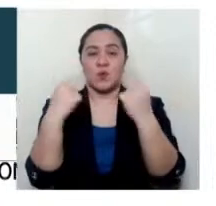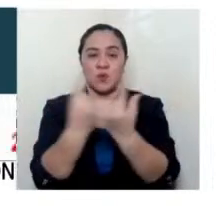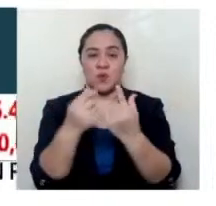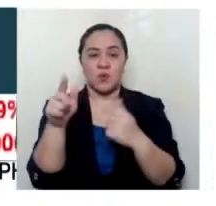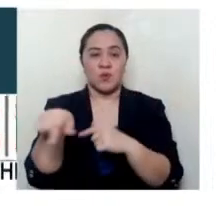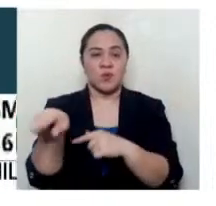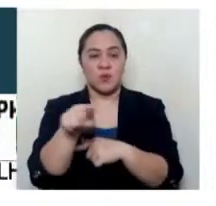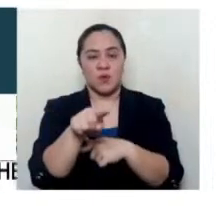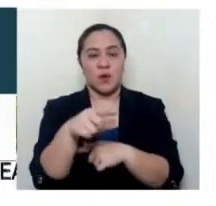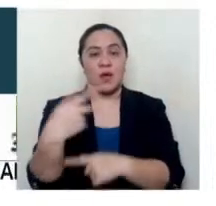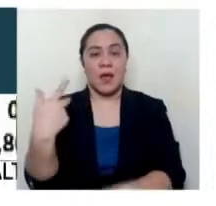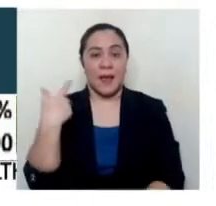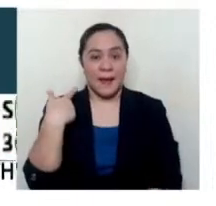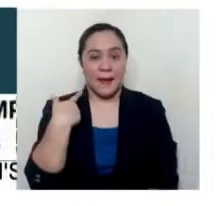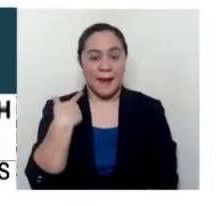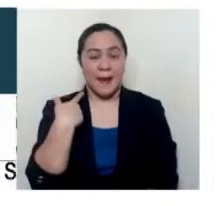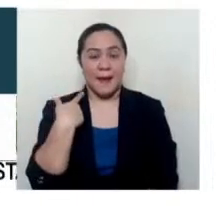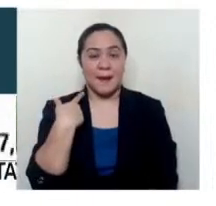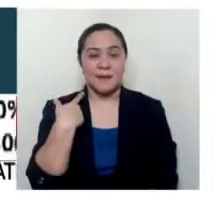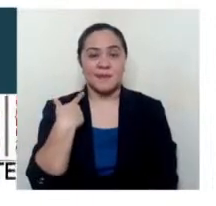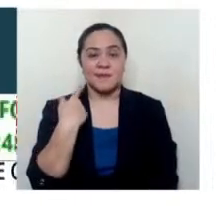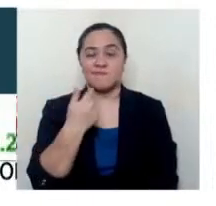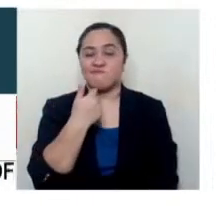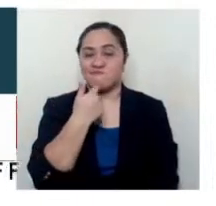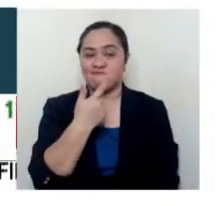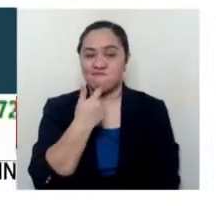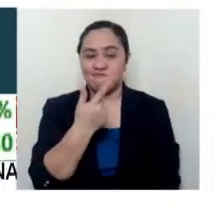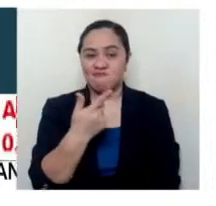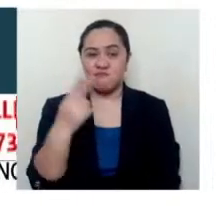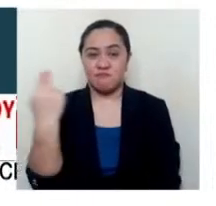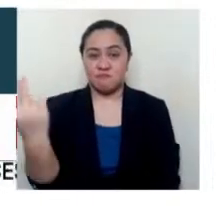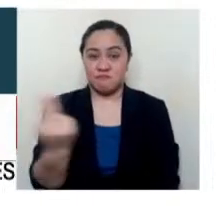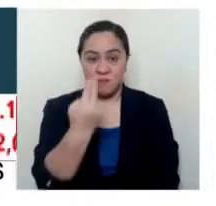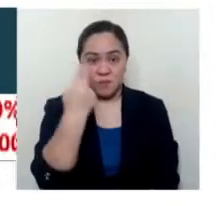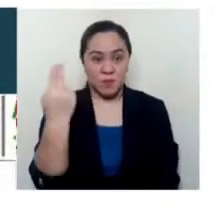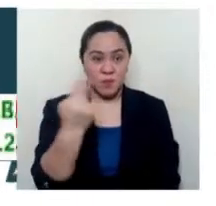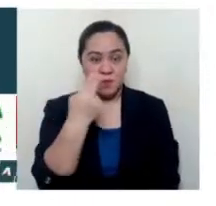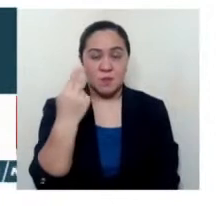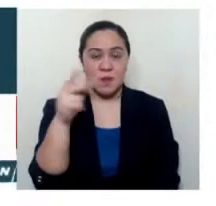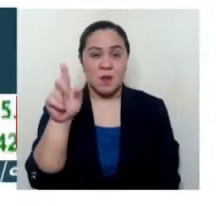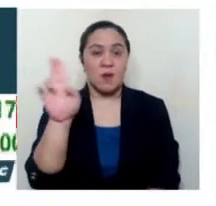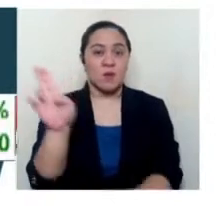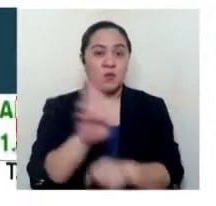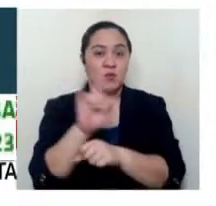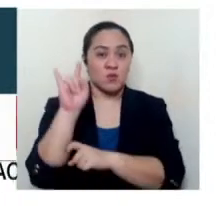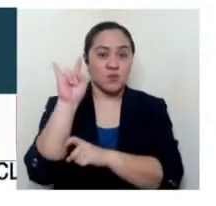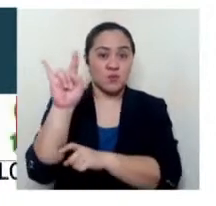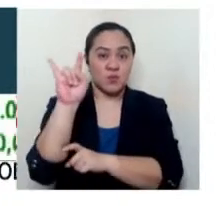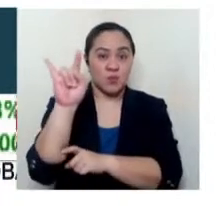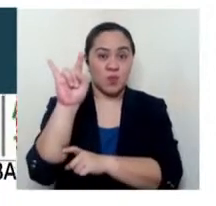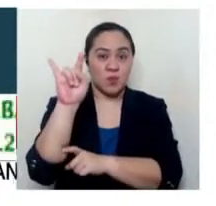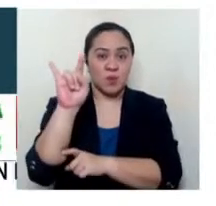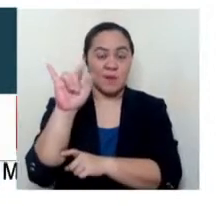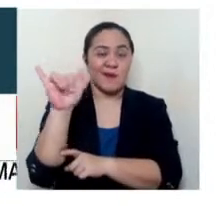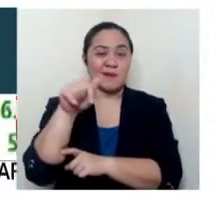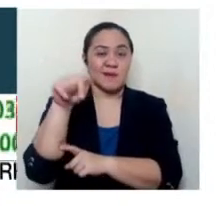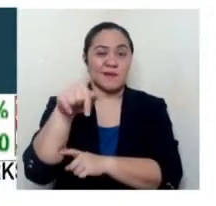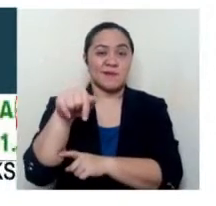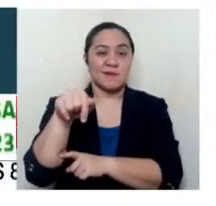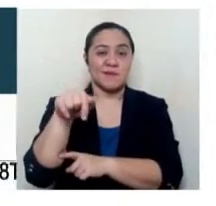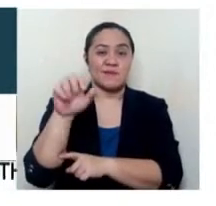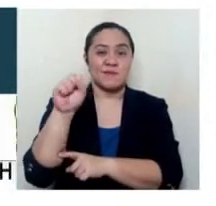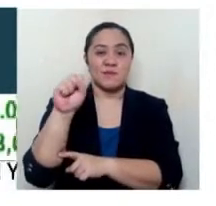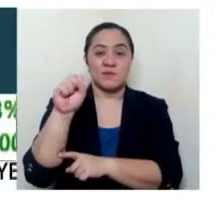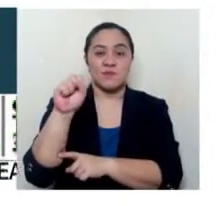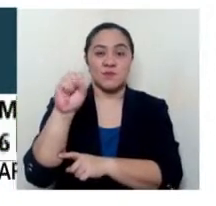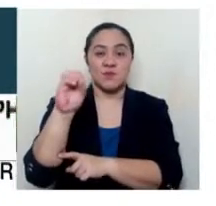group, they have actually really used the media and particularly social media, no, to the